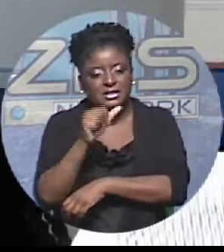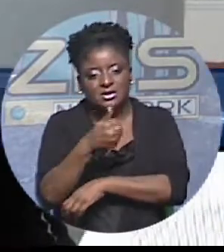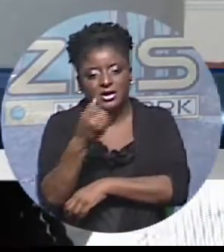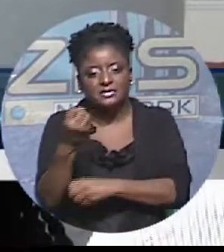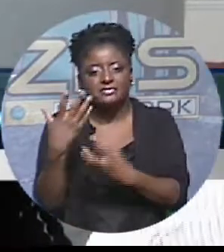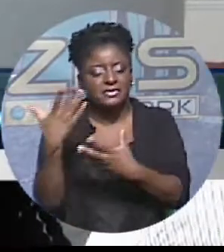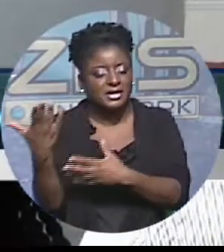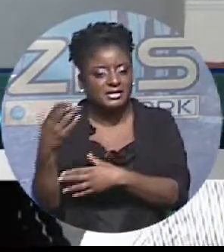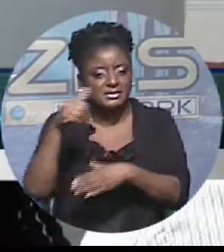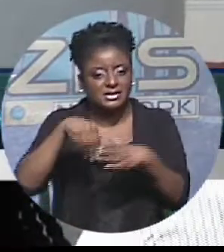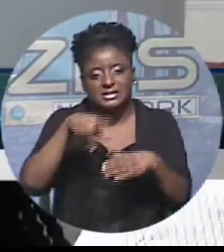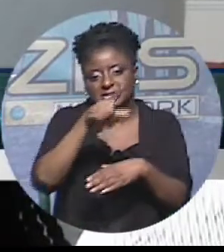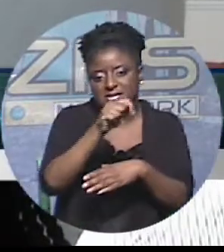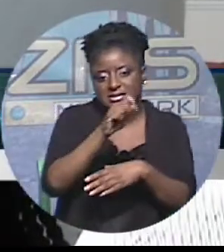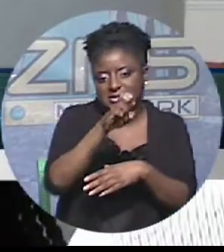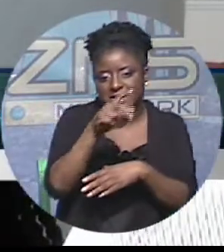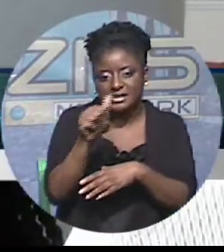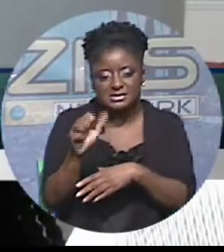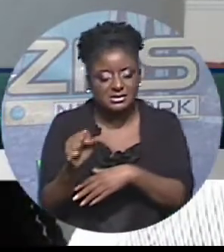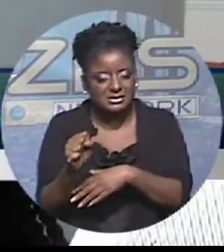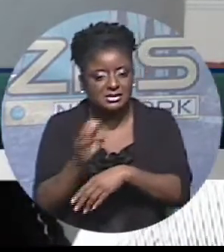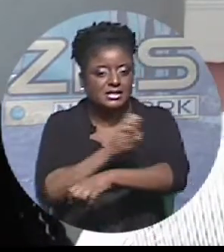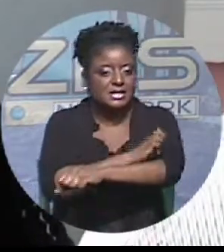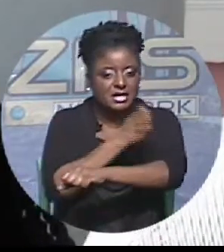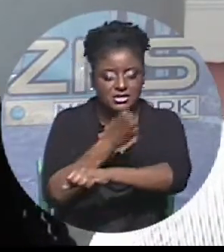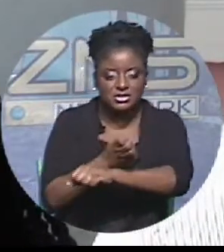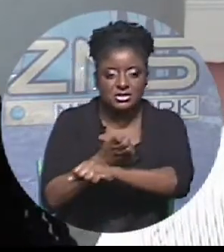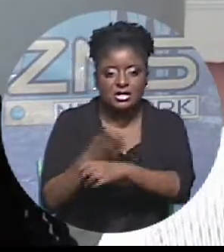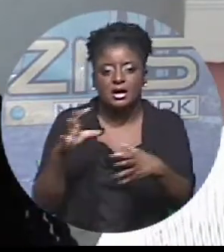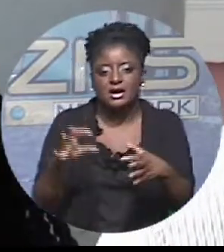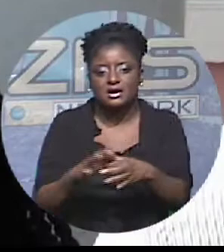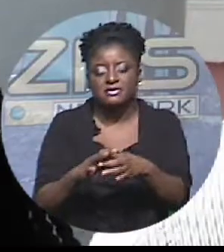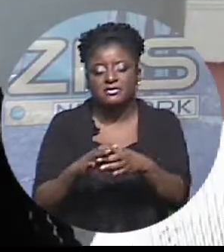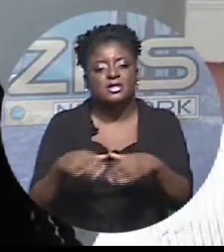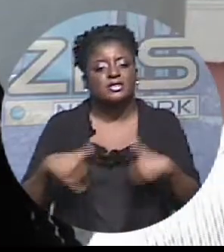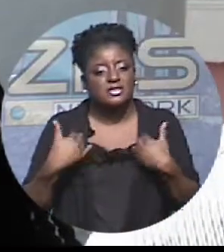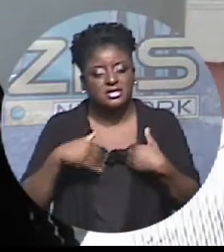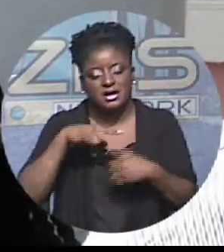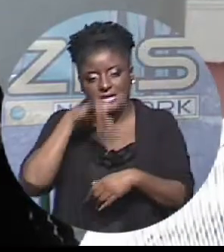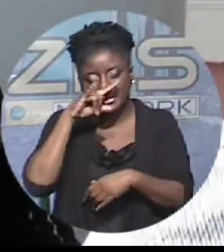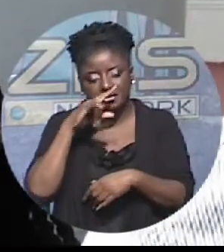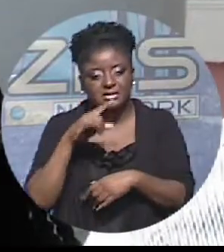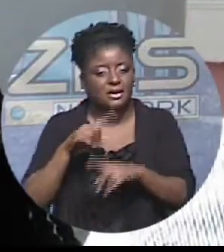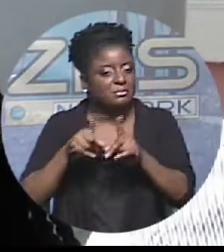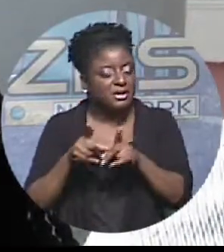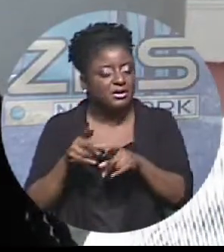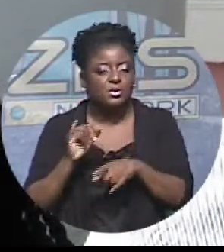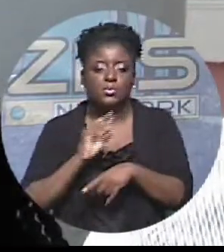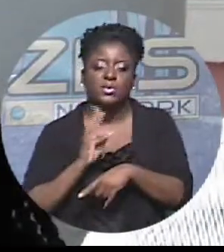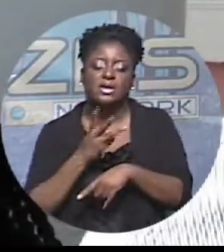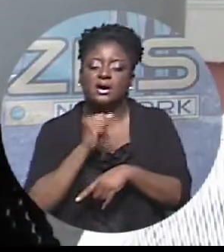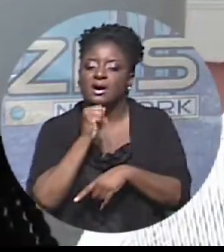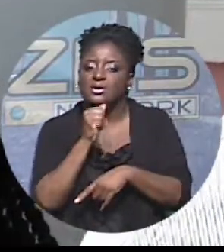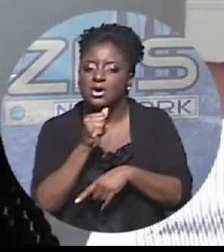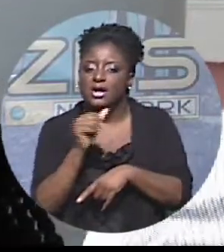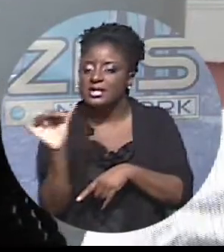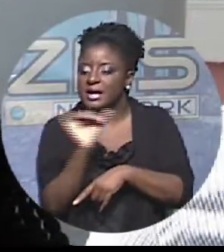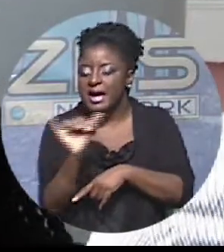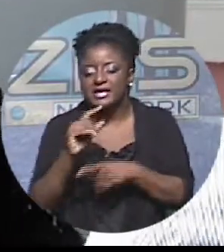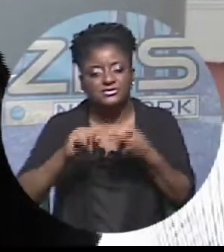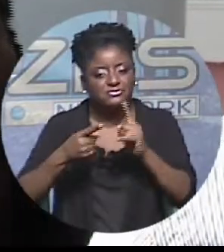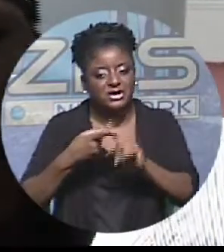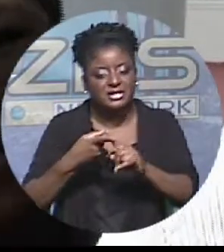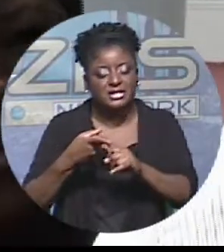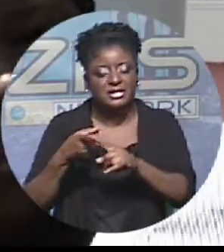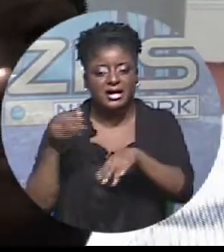Texas, as far as the energy of the young kids. But I'll say we're not as friendly back home. There's that sense